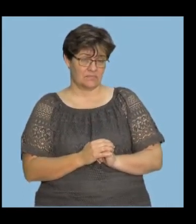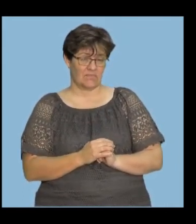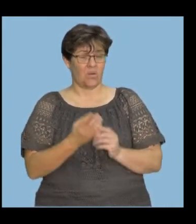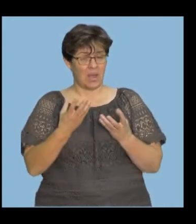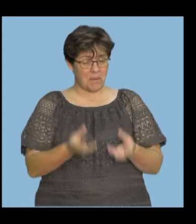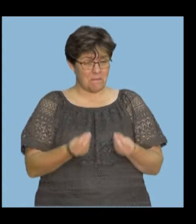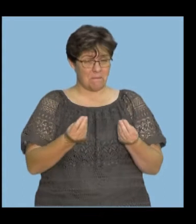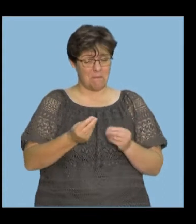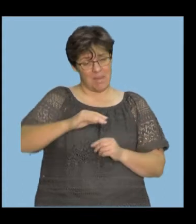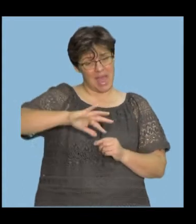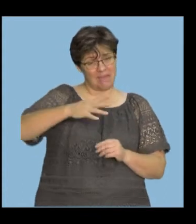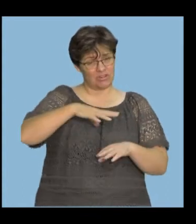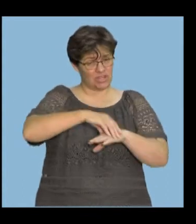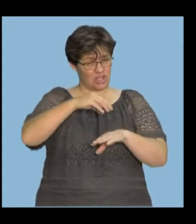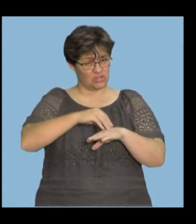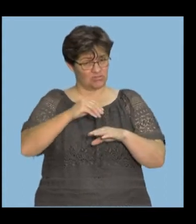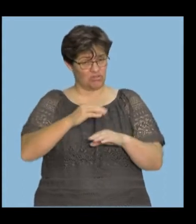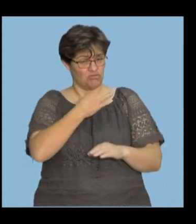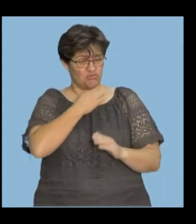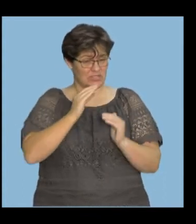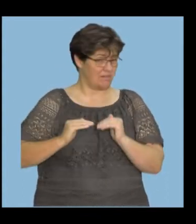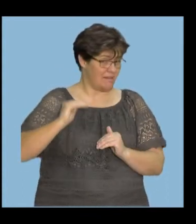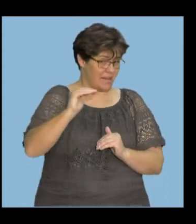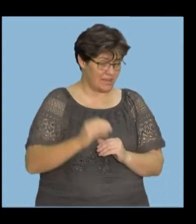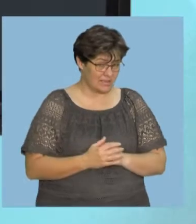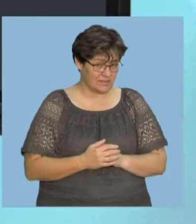average age of people at high risk?